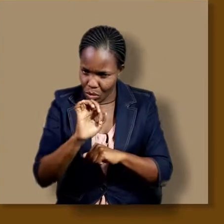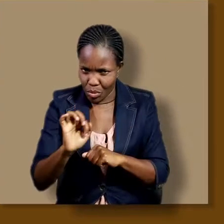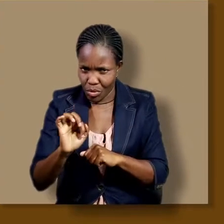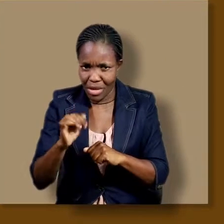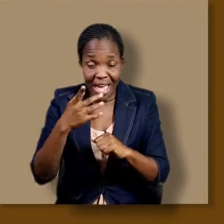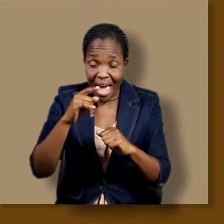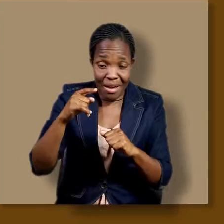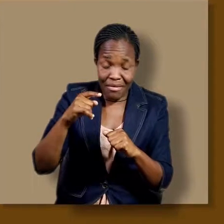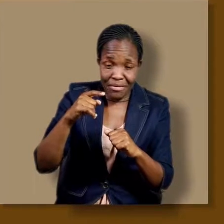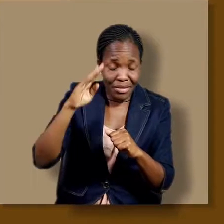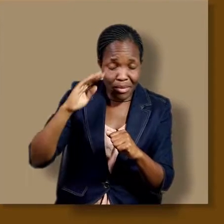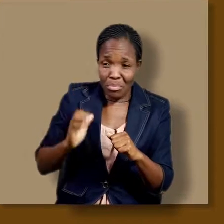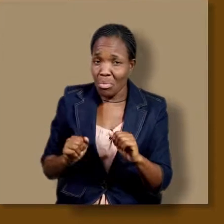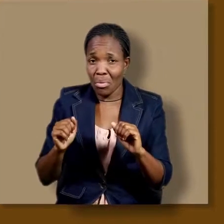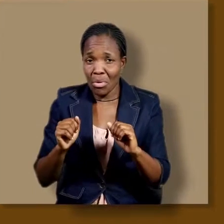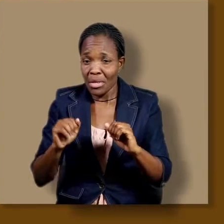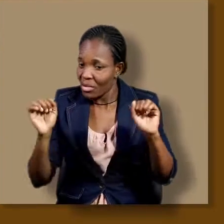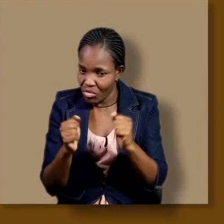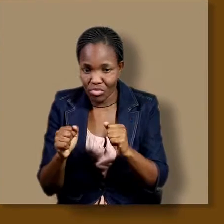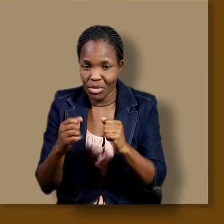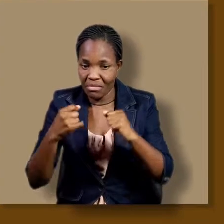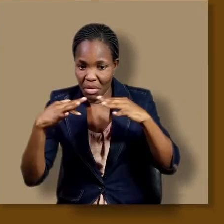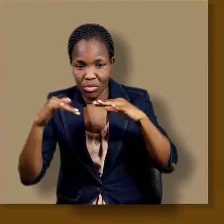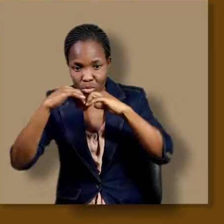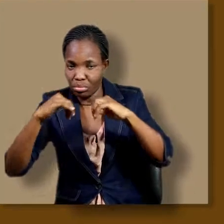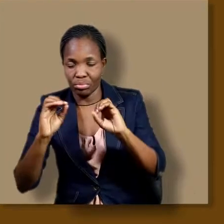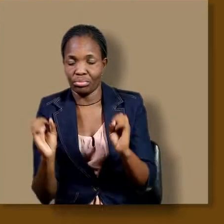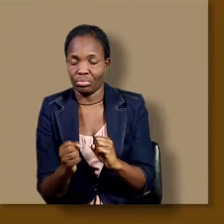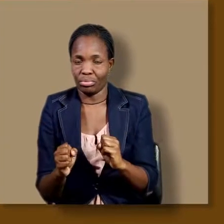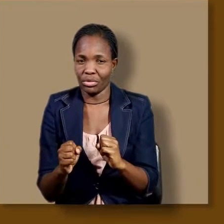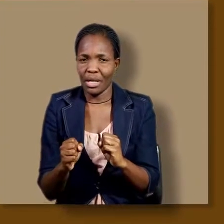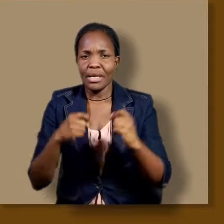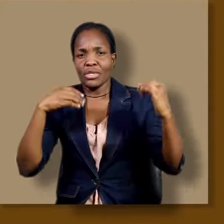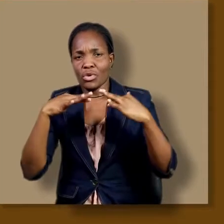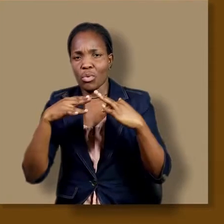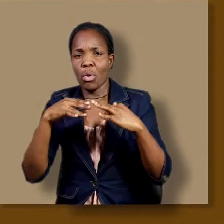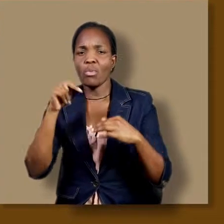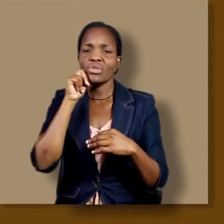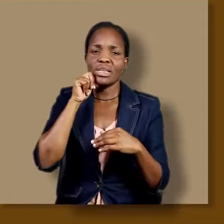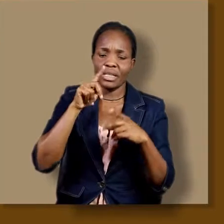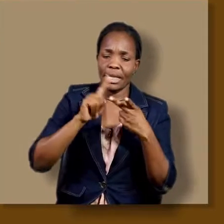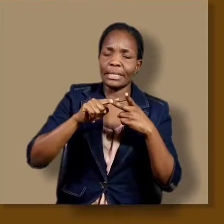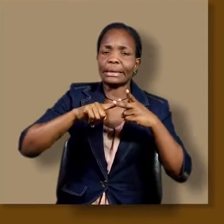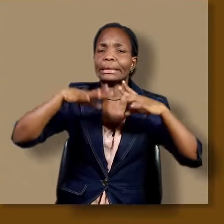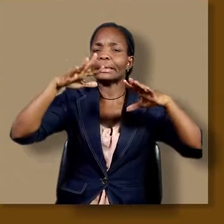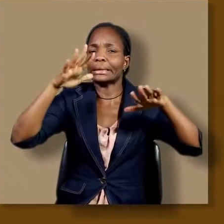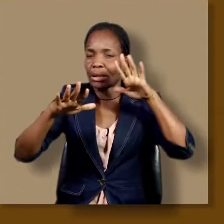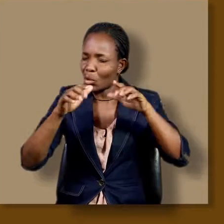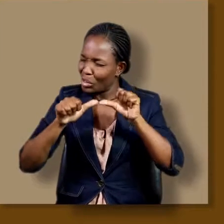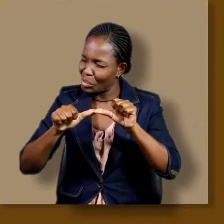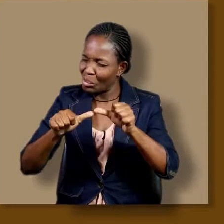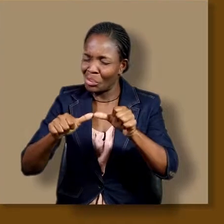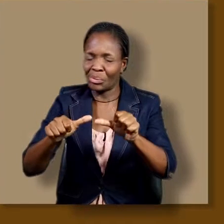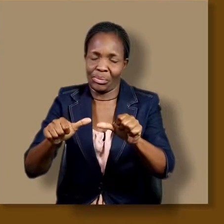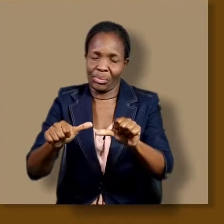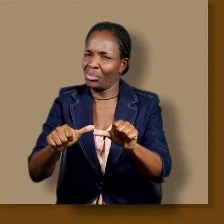force, it could not intervene to settle disputes. Civil wars in Nigeria and Angola continued unabatedly for years, and